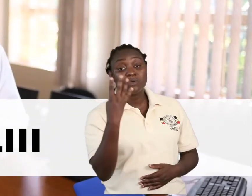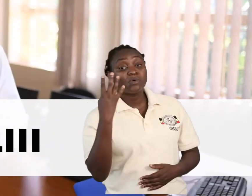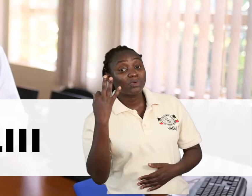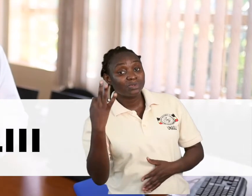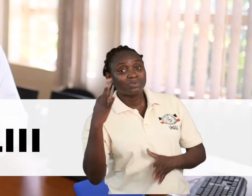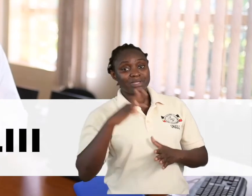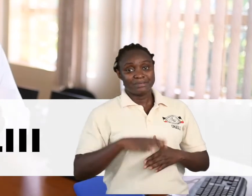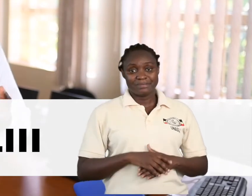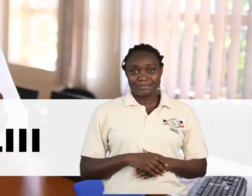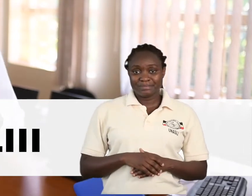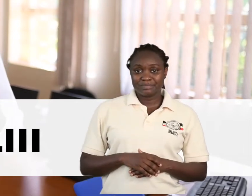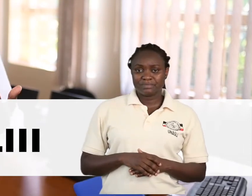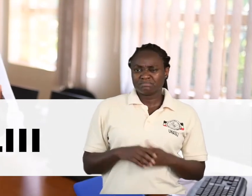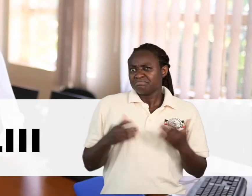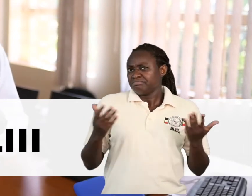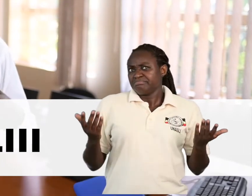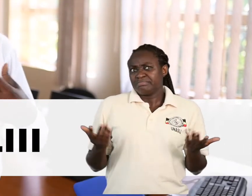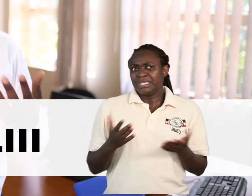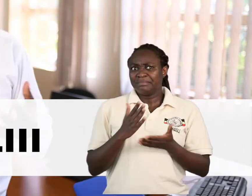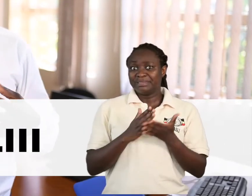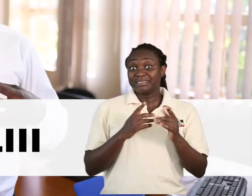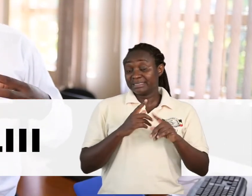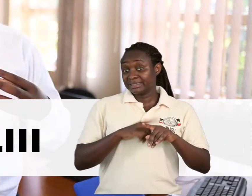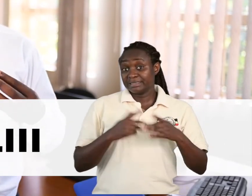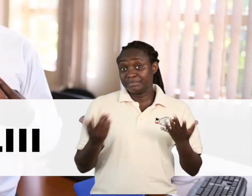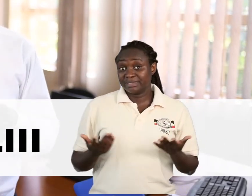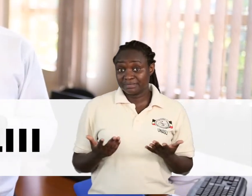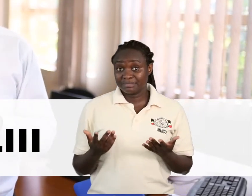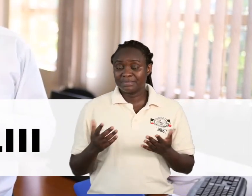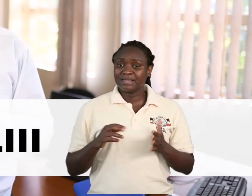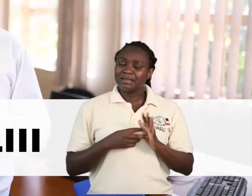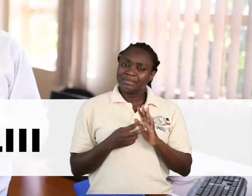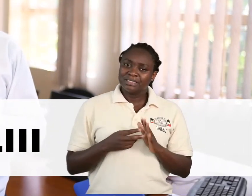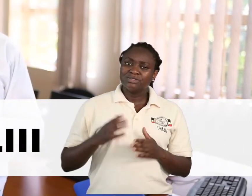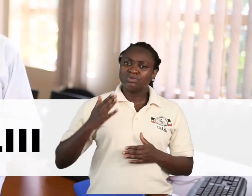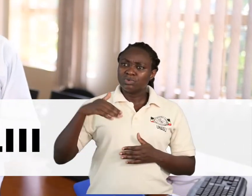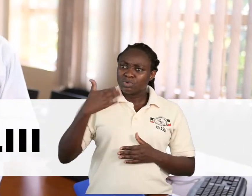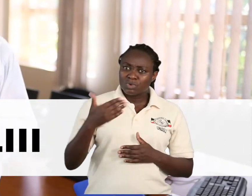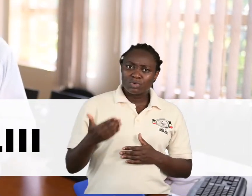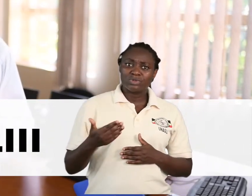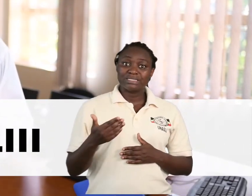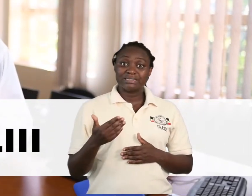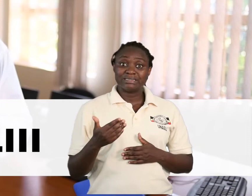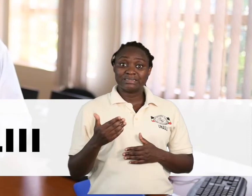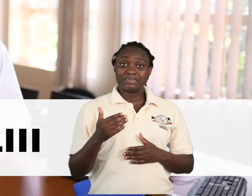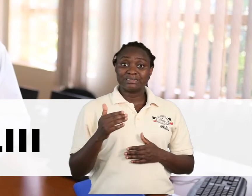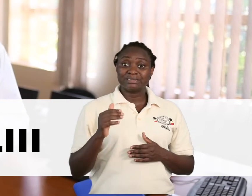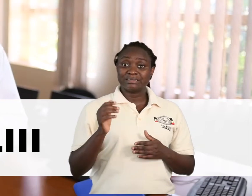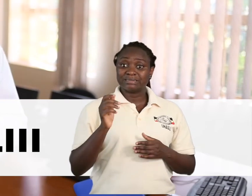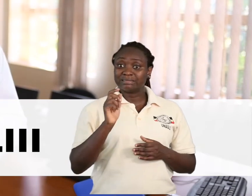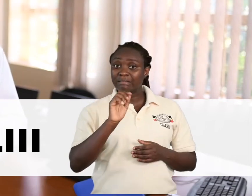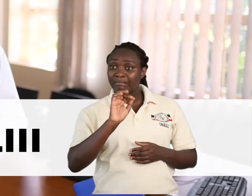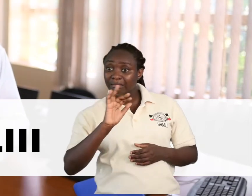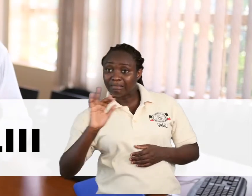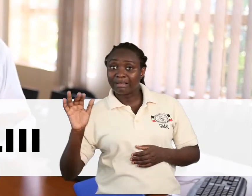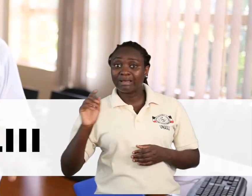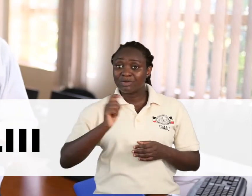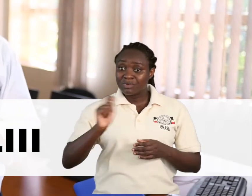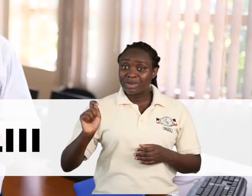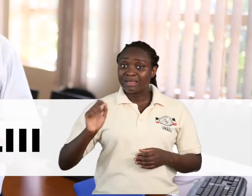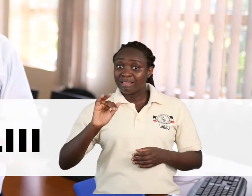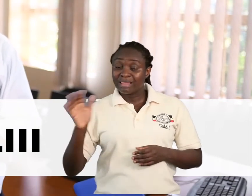1,343. But at times, it's not that they will always write these numbers in figures. They can write the number